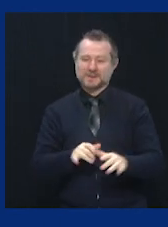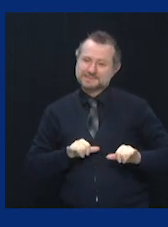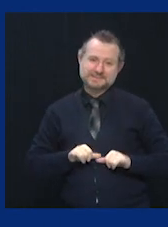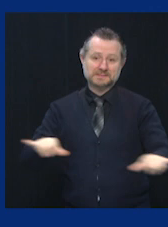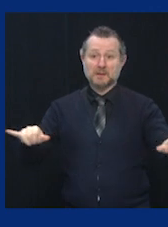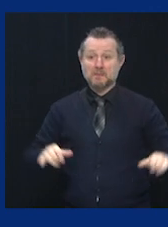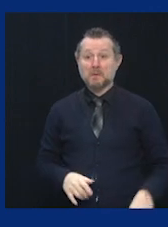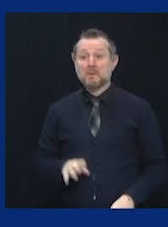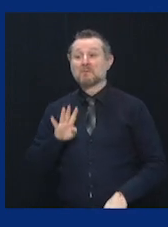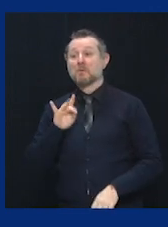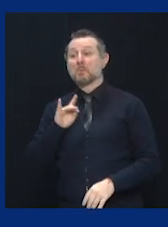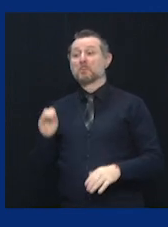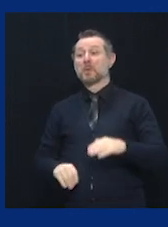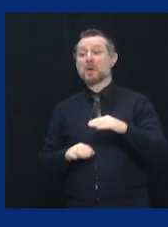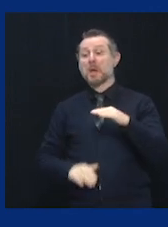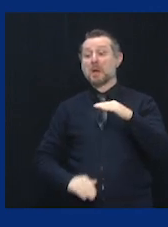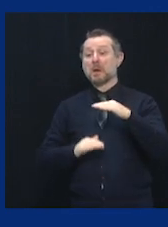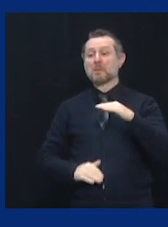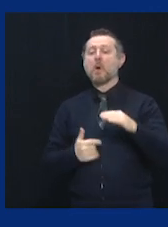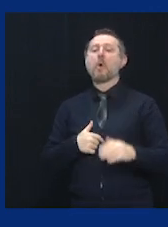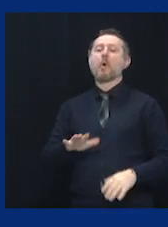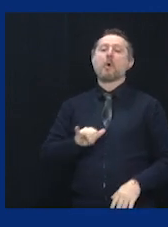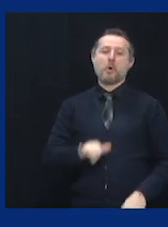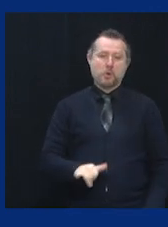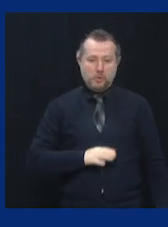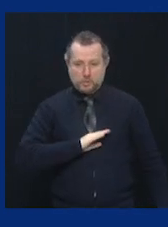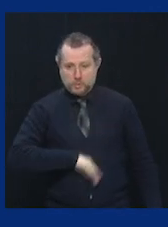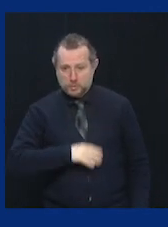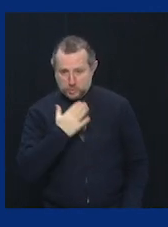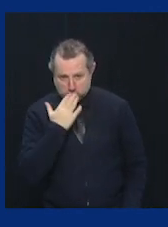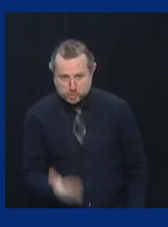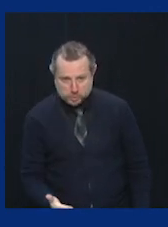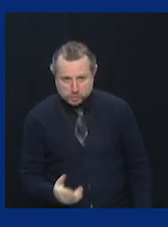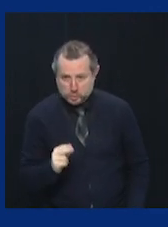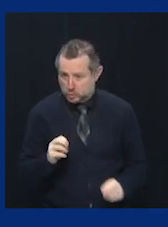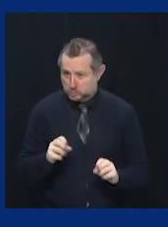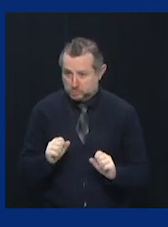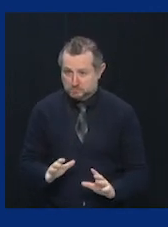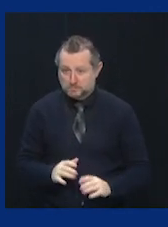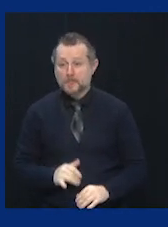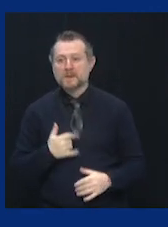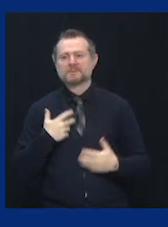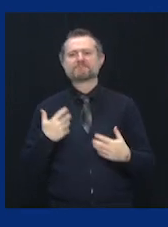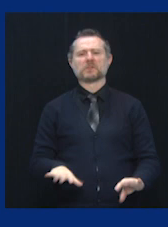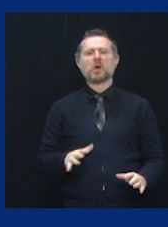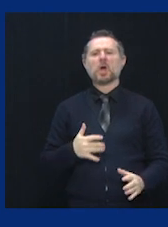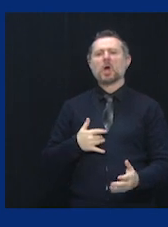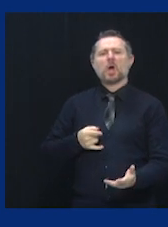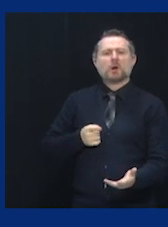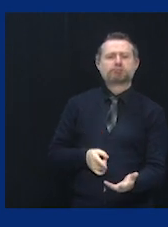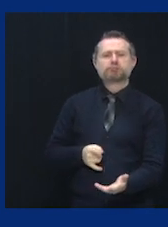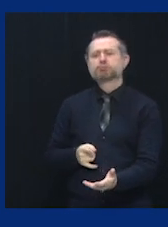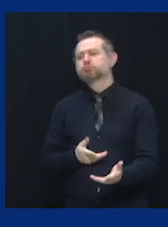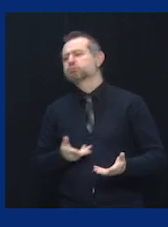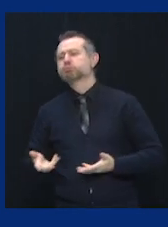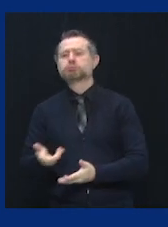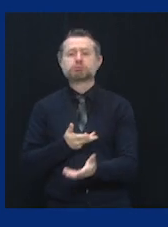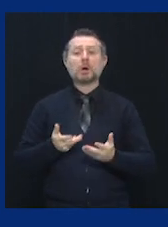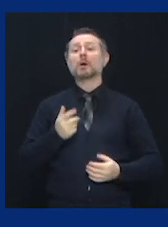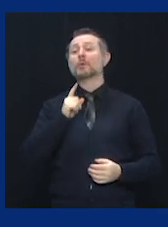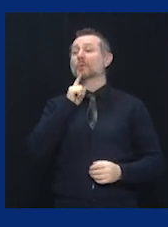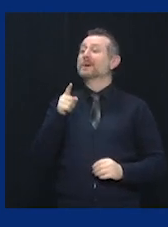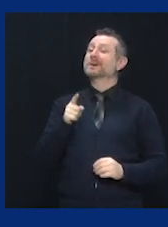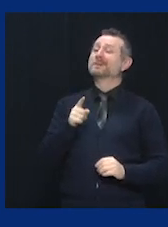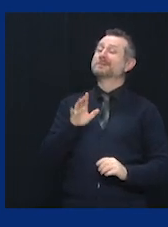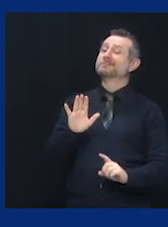very good. We talked about this, and actually what we talked about